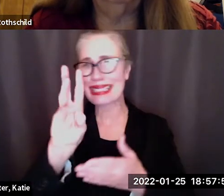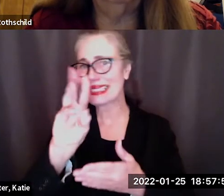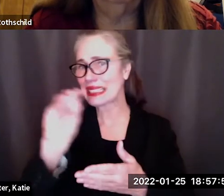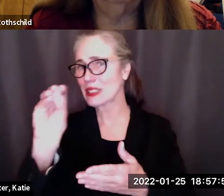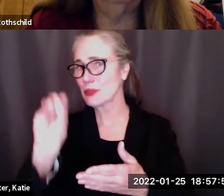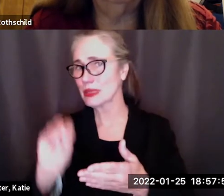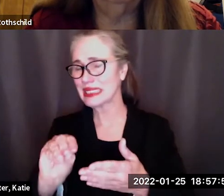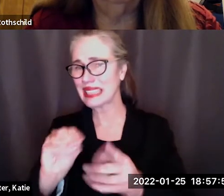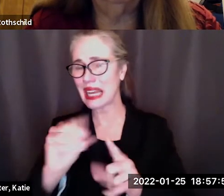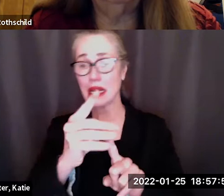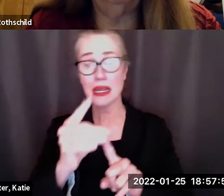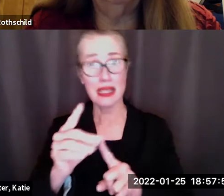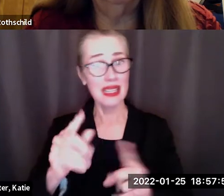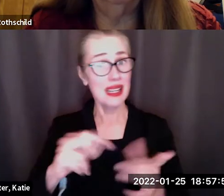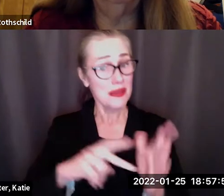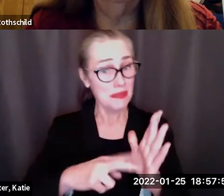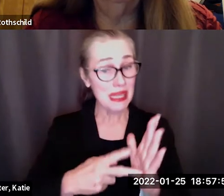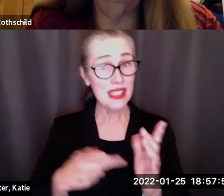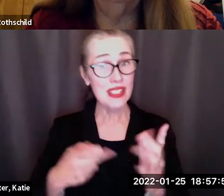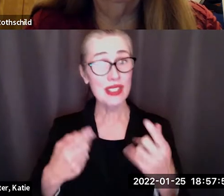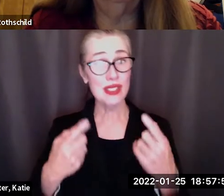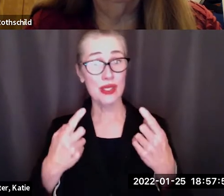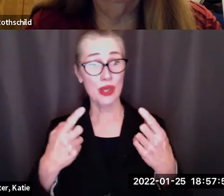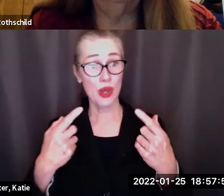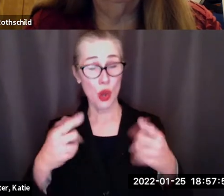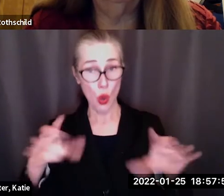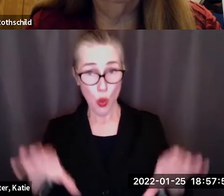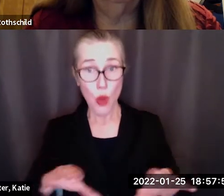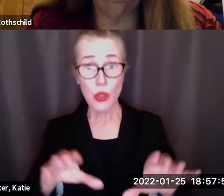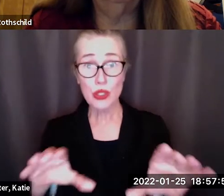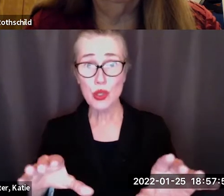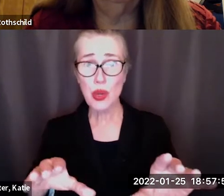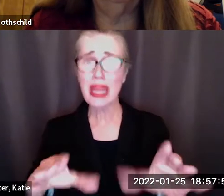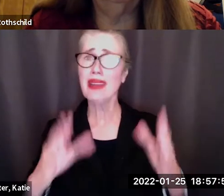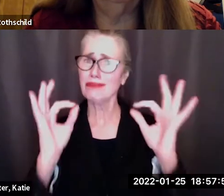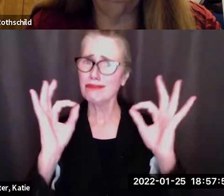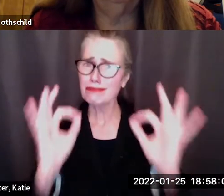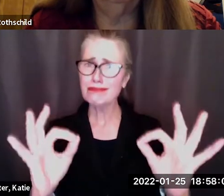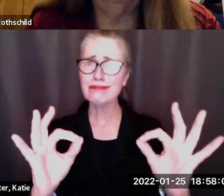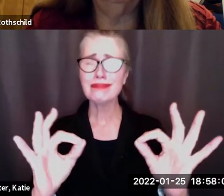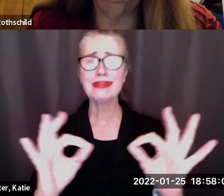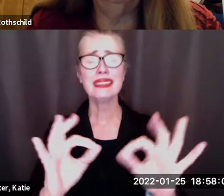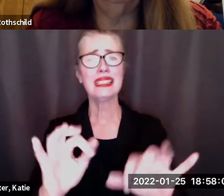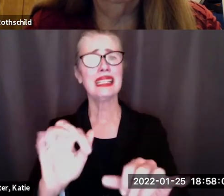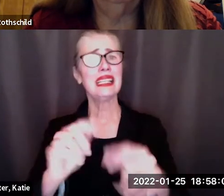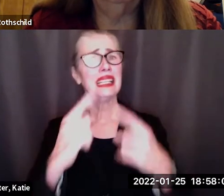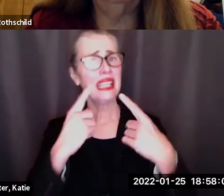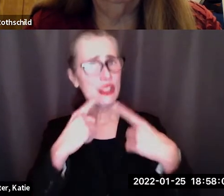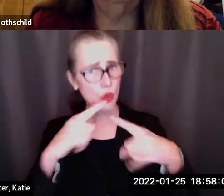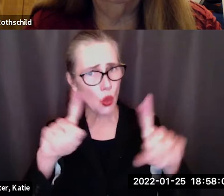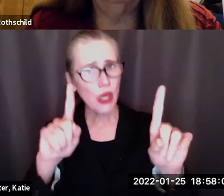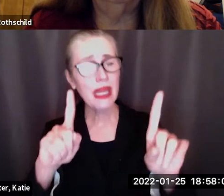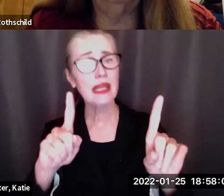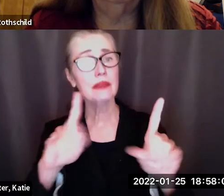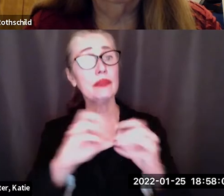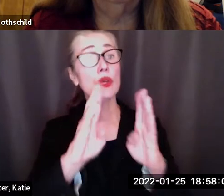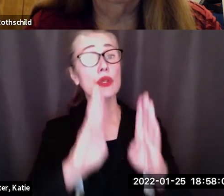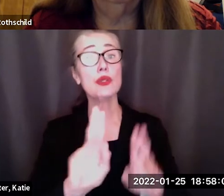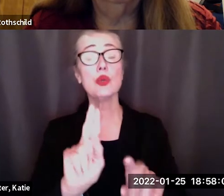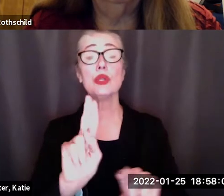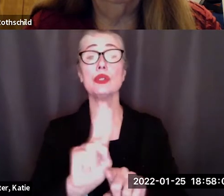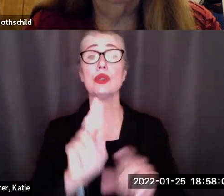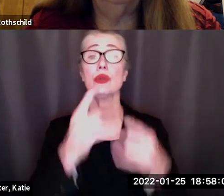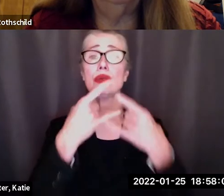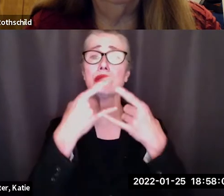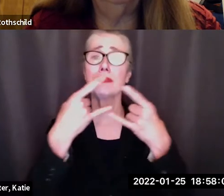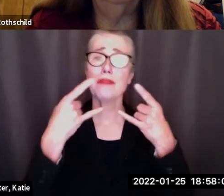what we are doing is working the fact that the students are wearing their mask that there's this effort to